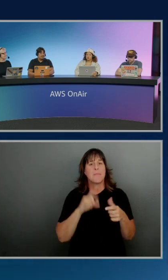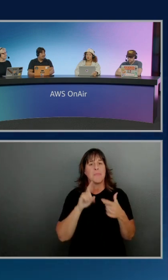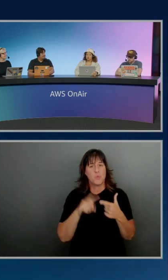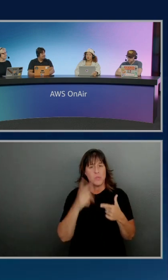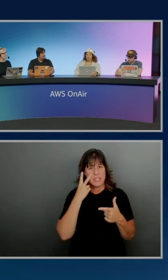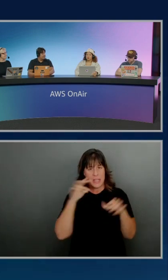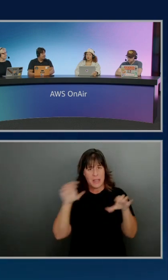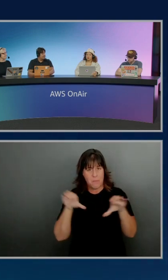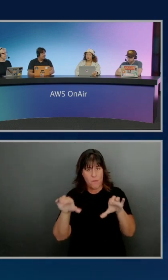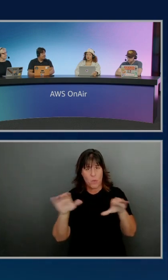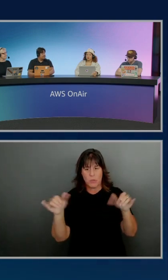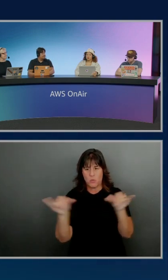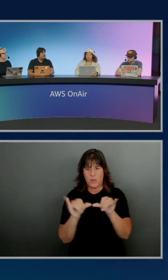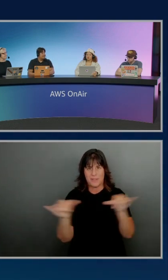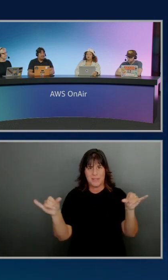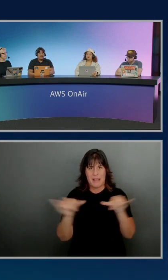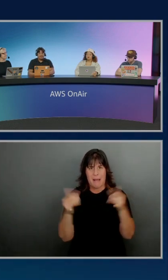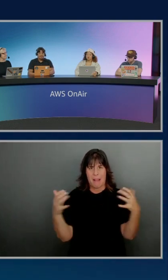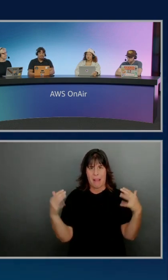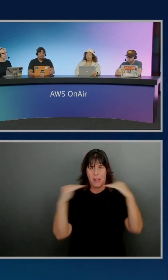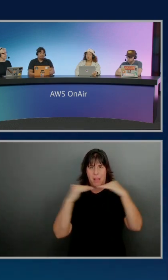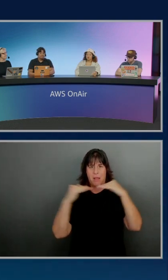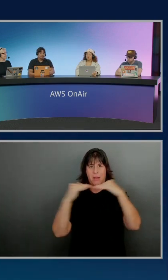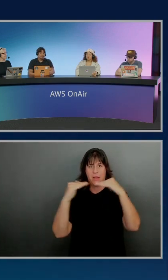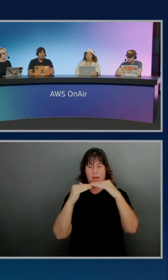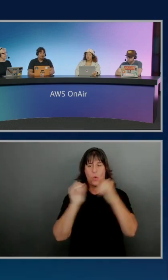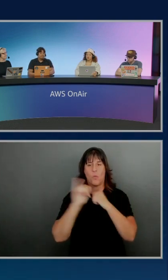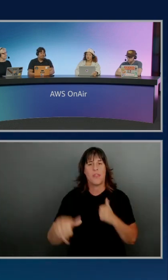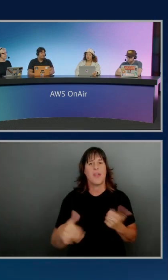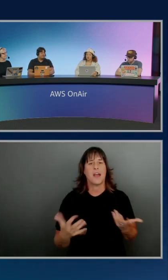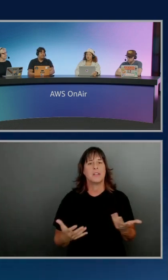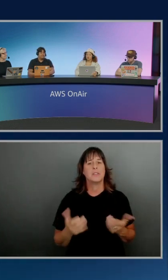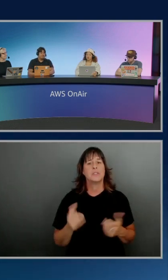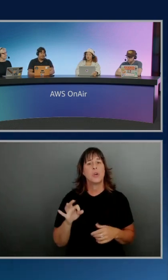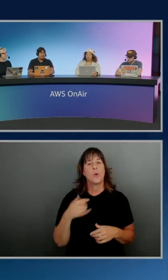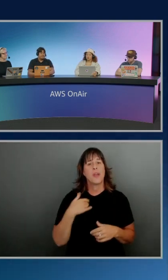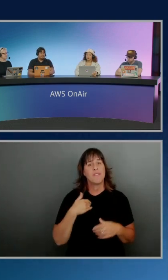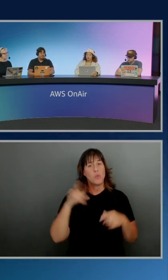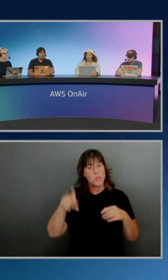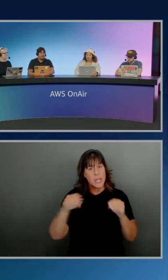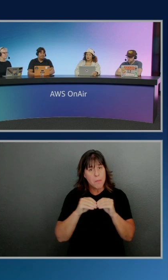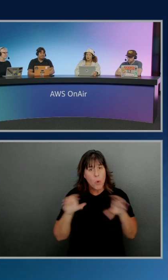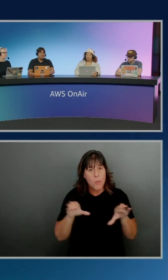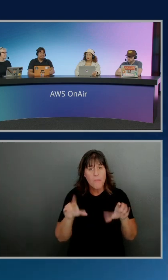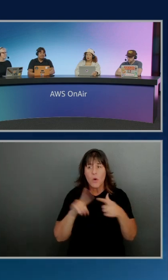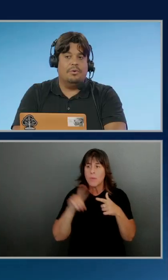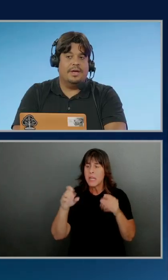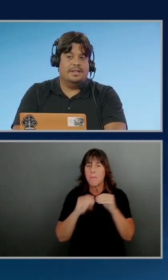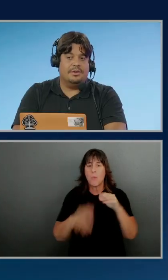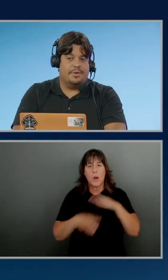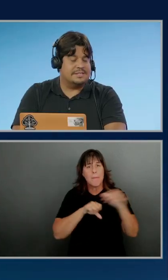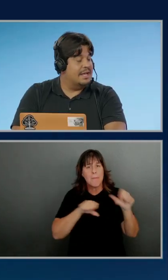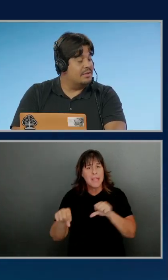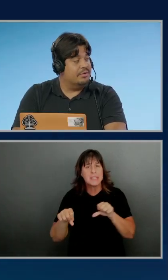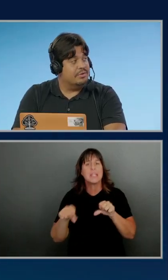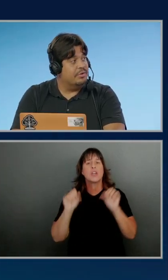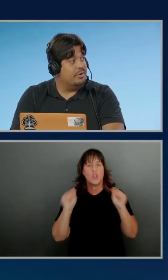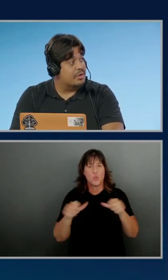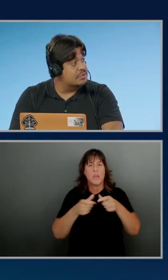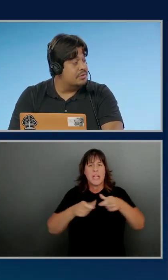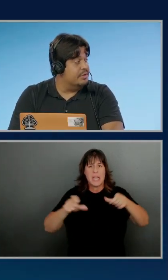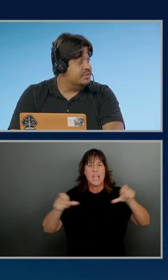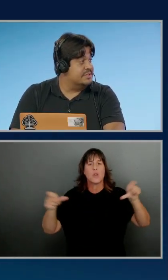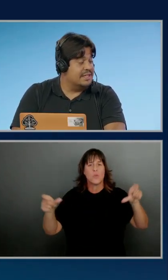scale in parallel with that. So if you need more performance, if you need more capacity, you can always go and increase that on